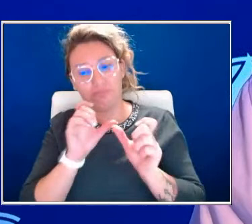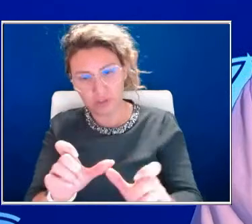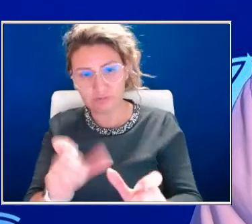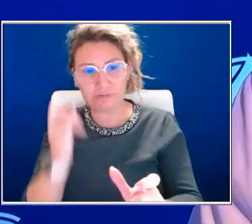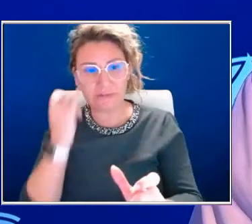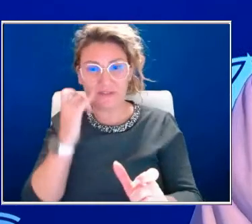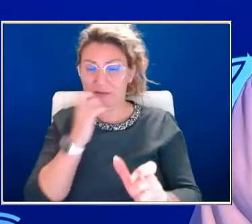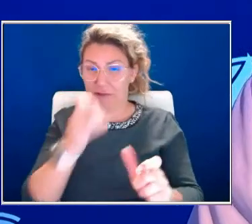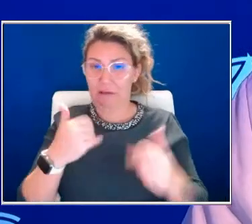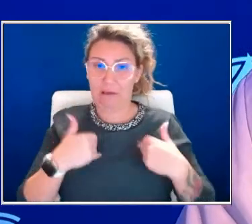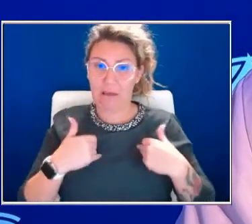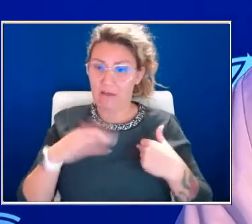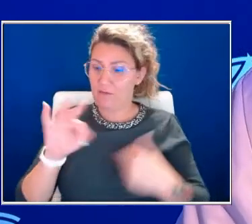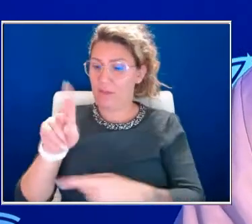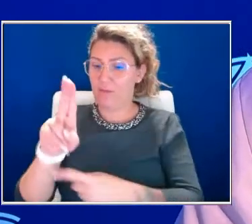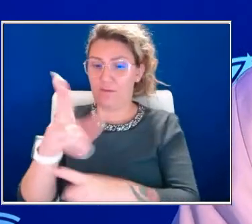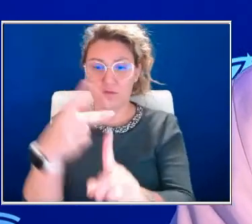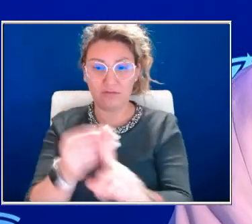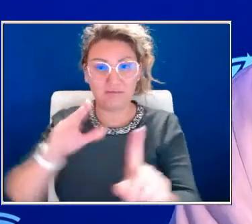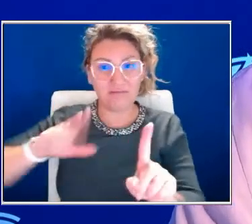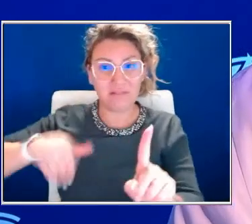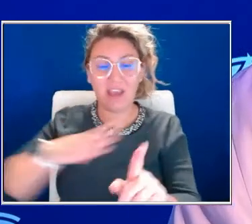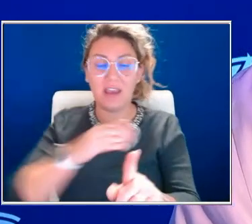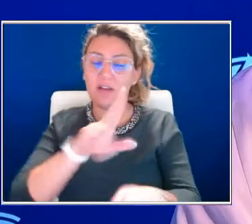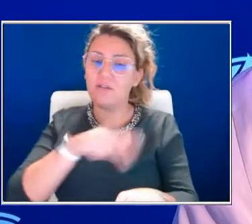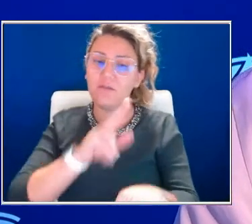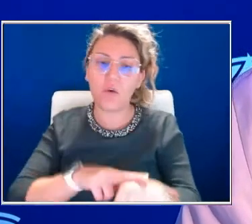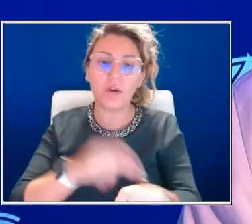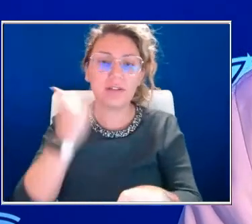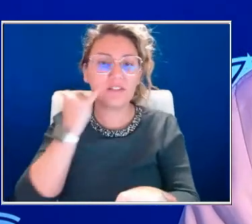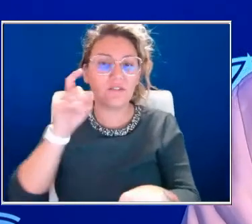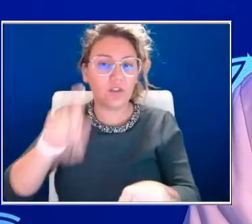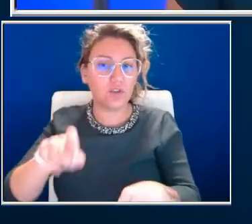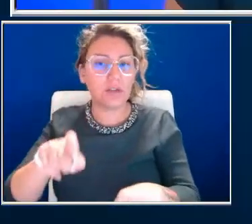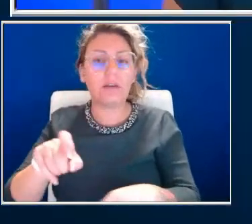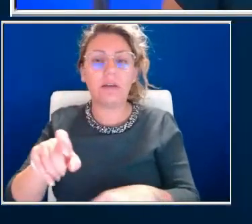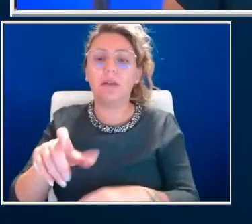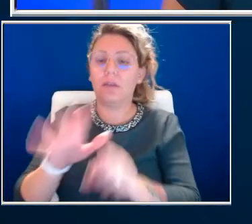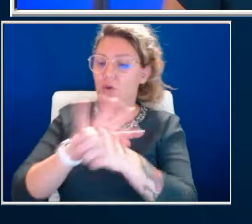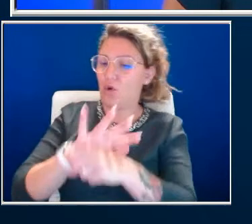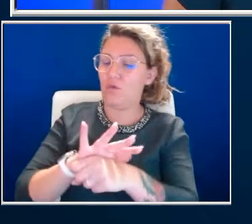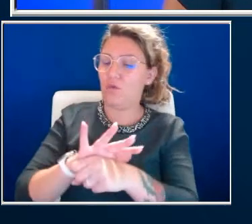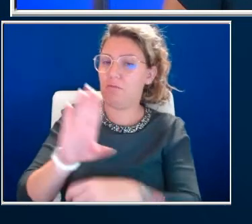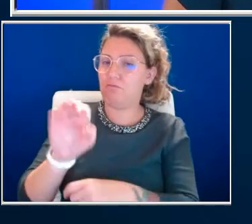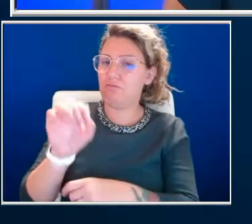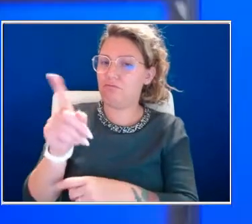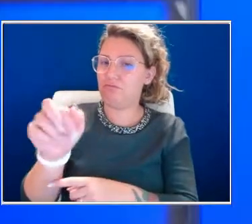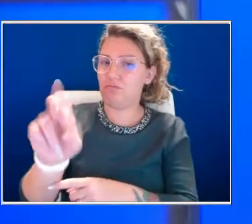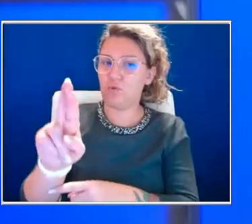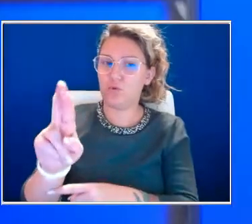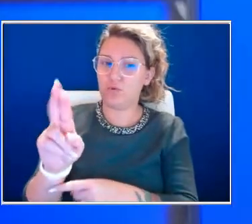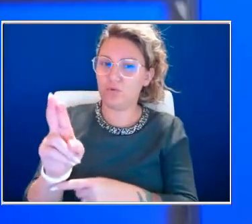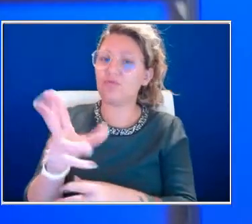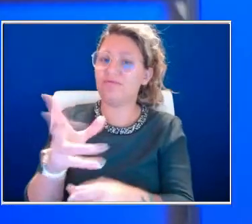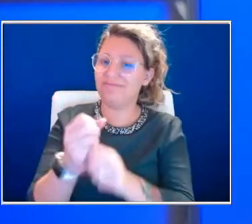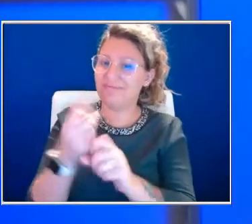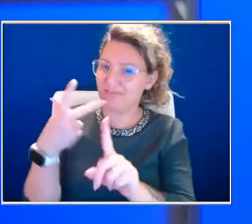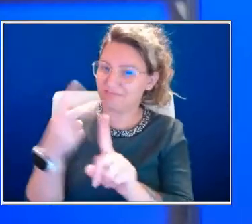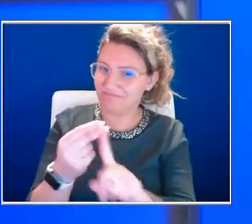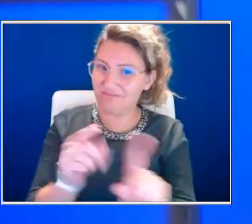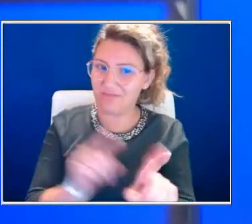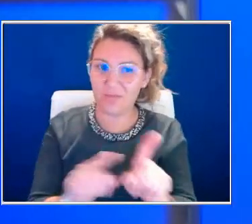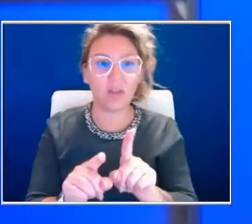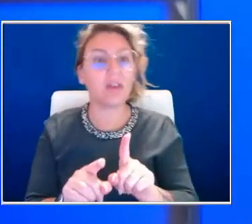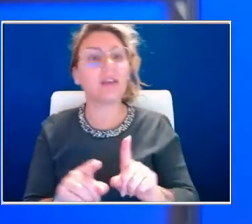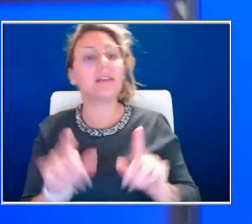get it. And then, of course, if you need to get that COVID booster, get that as well. Doc Hock, thank you so much. Please stick around and join